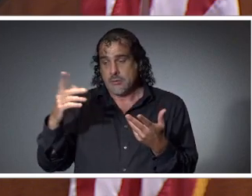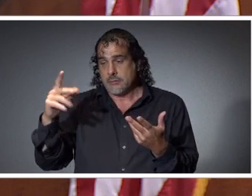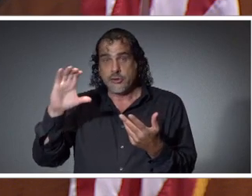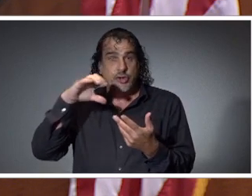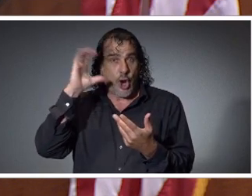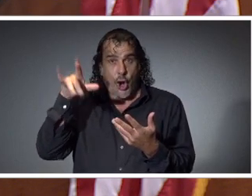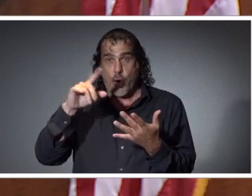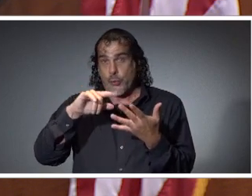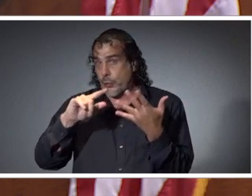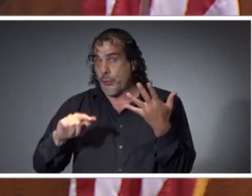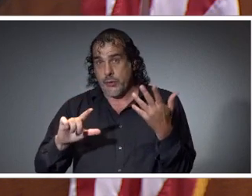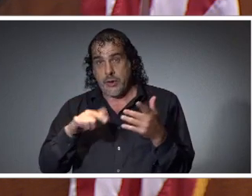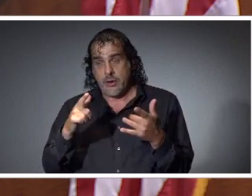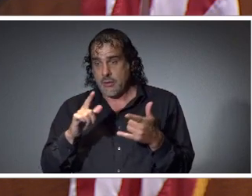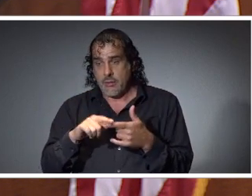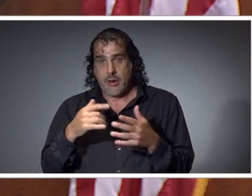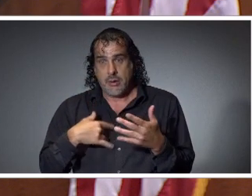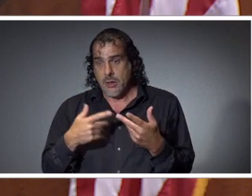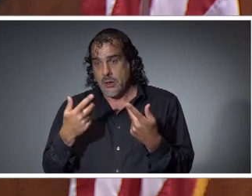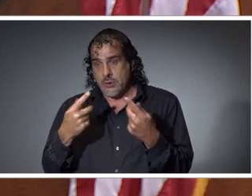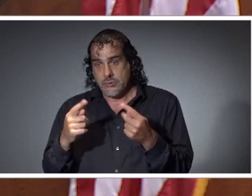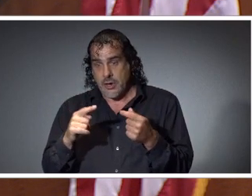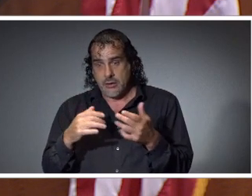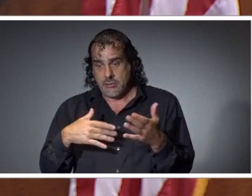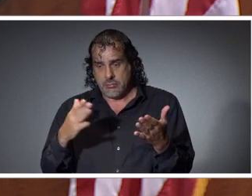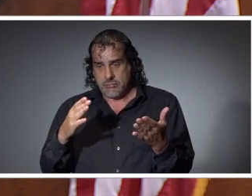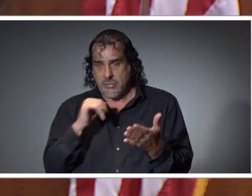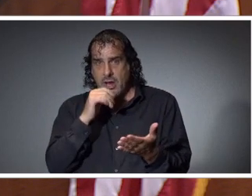which they've had a significant effort to defund the police.